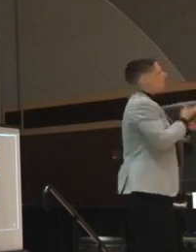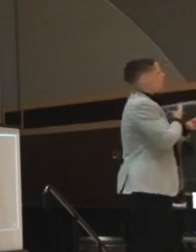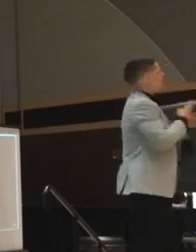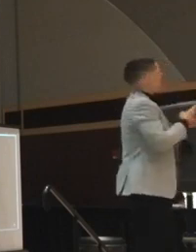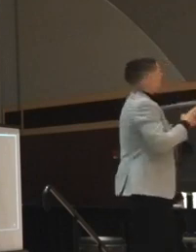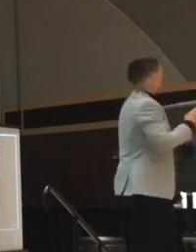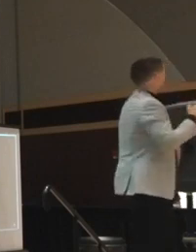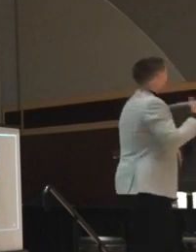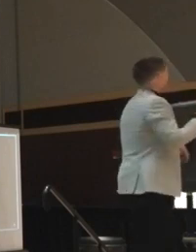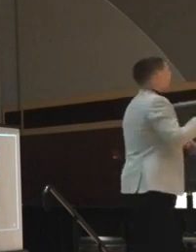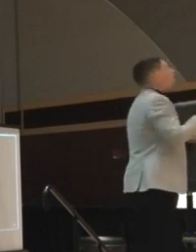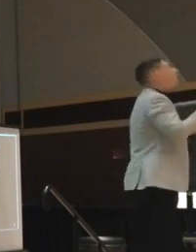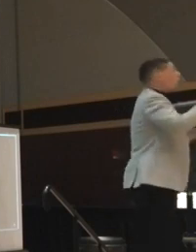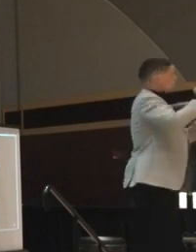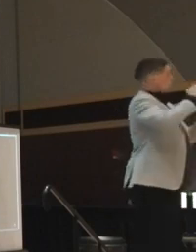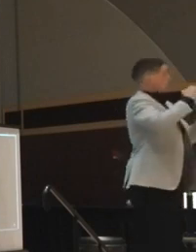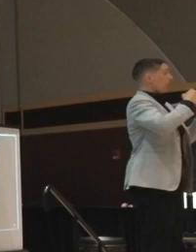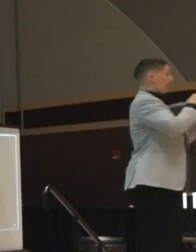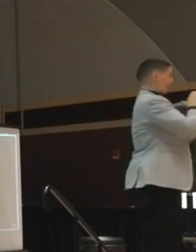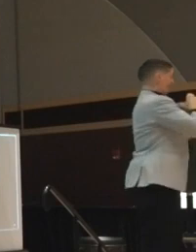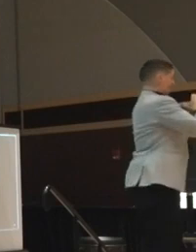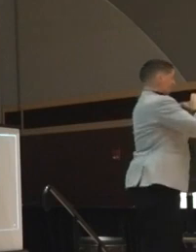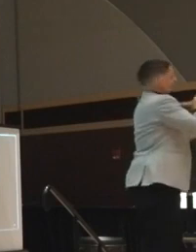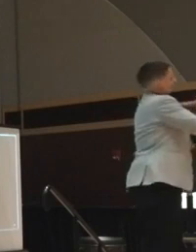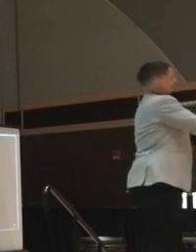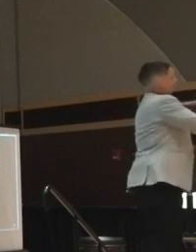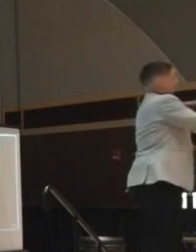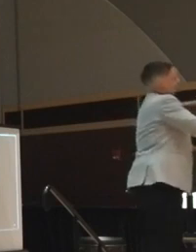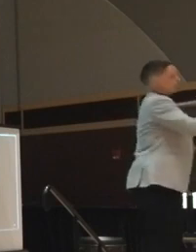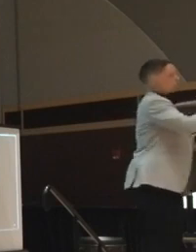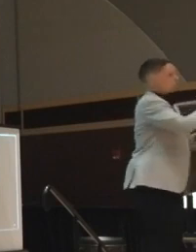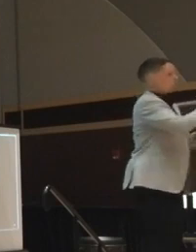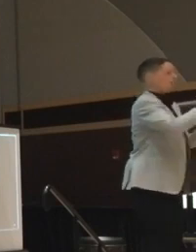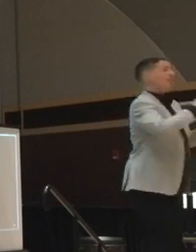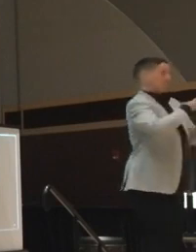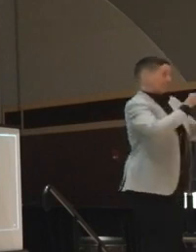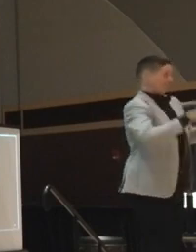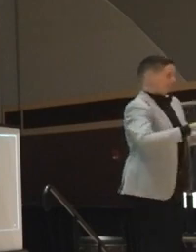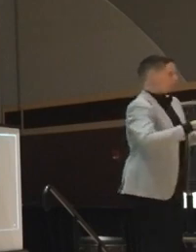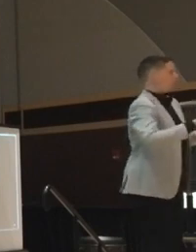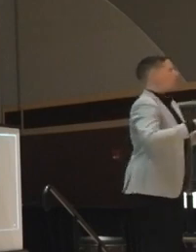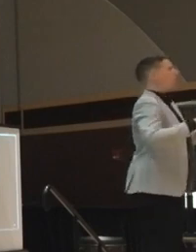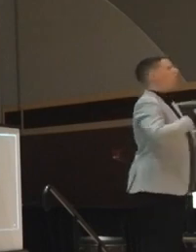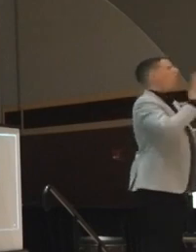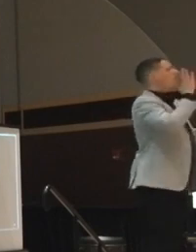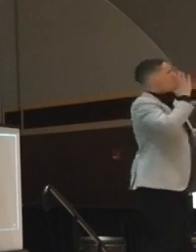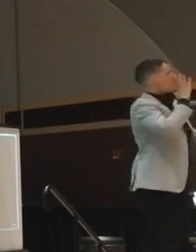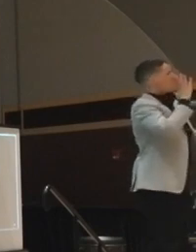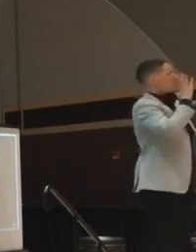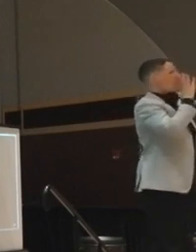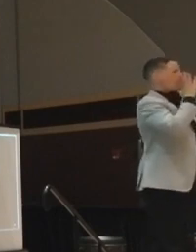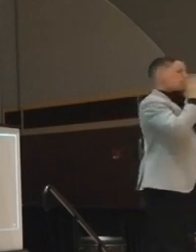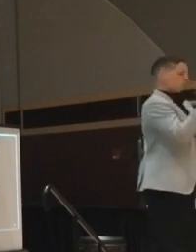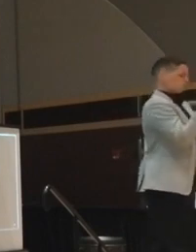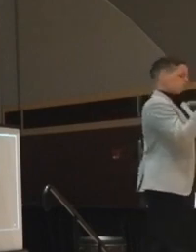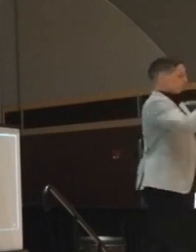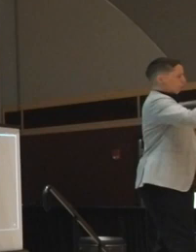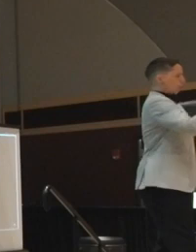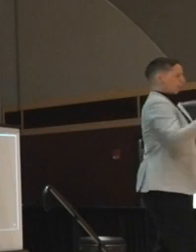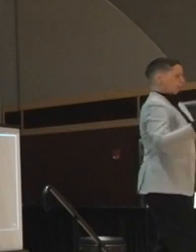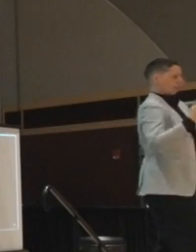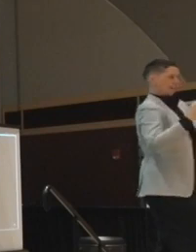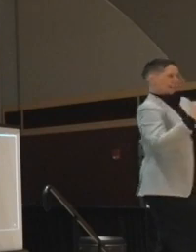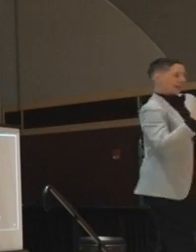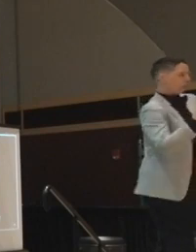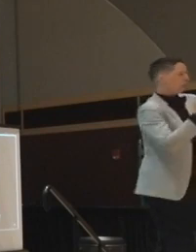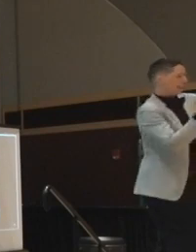They wired the anti-stall system, which would push the nose down if the plane stalls, to a single angle of attack sensor.